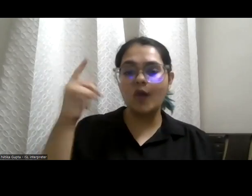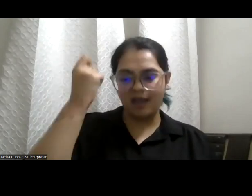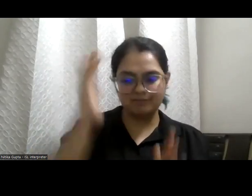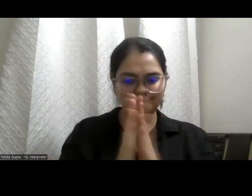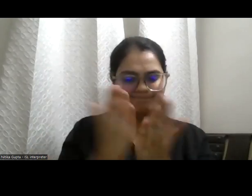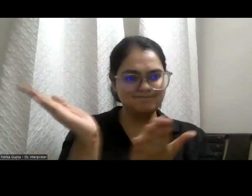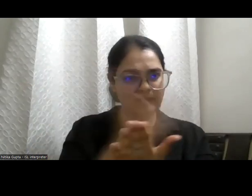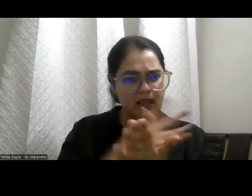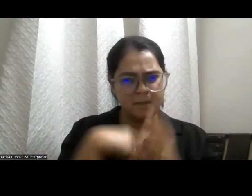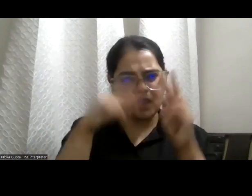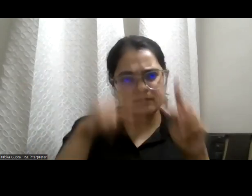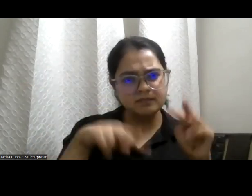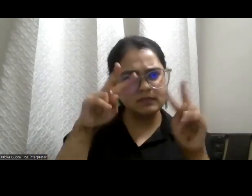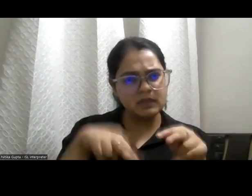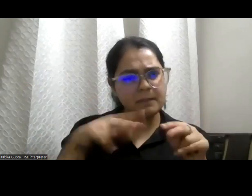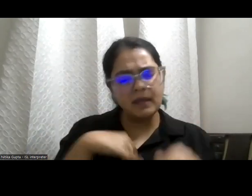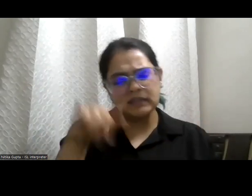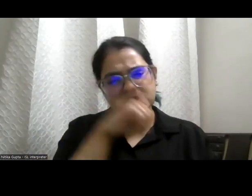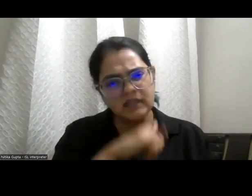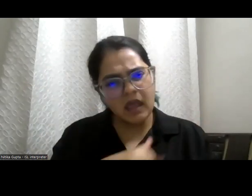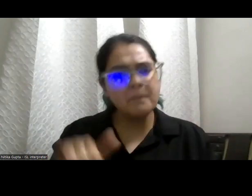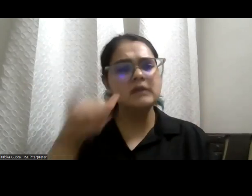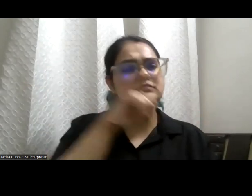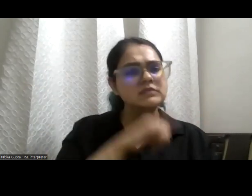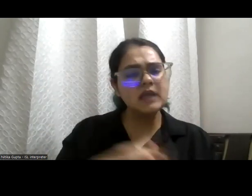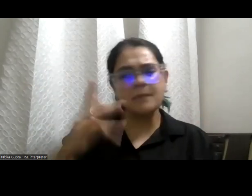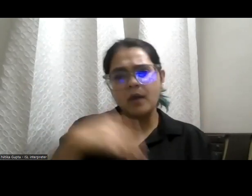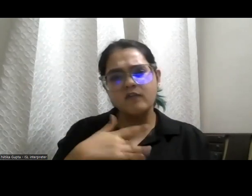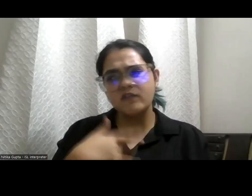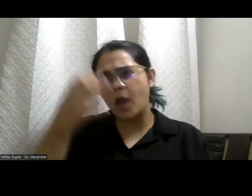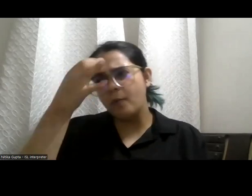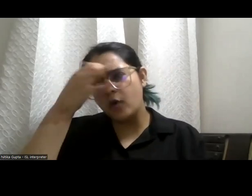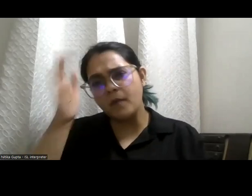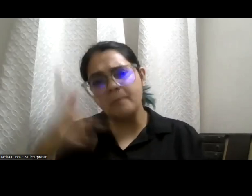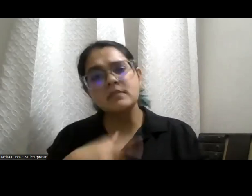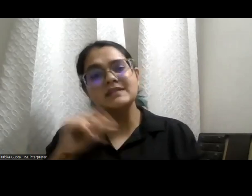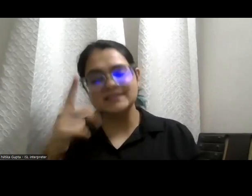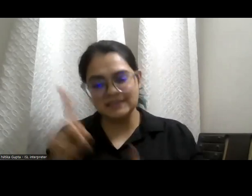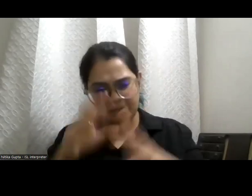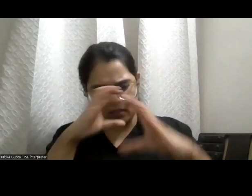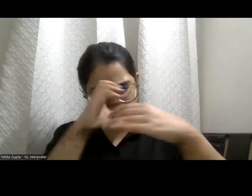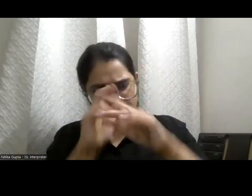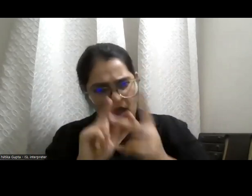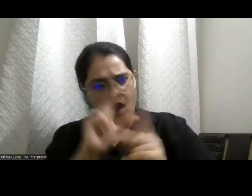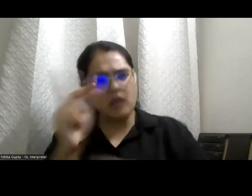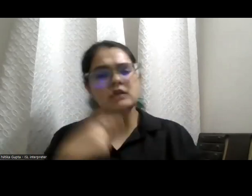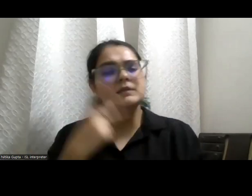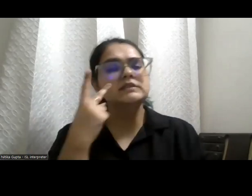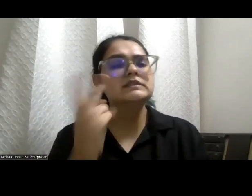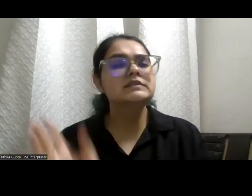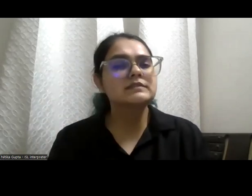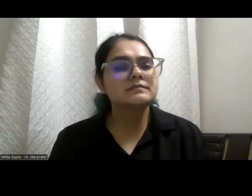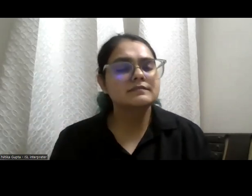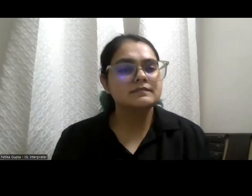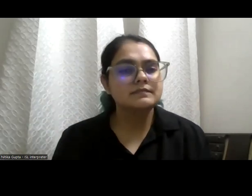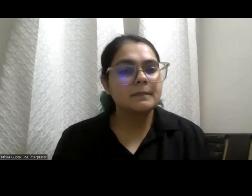started looking the same scenario, same challenges from a different lens. And then if I can